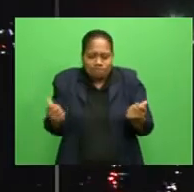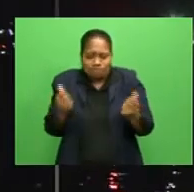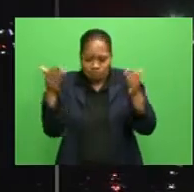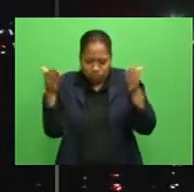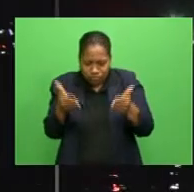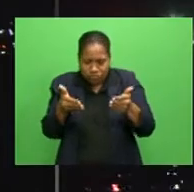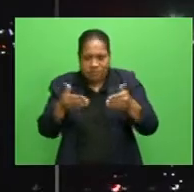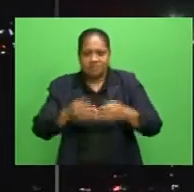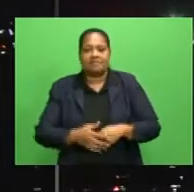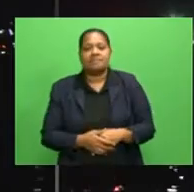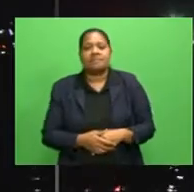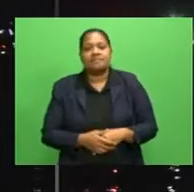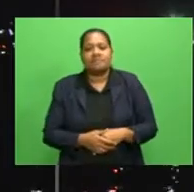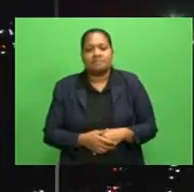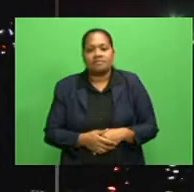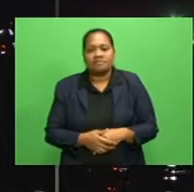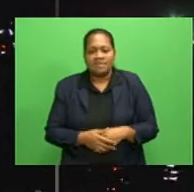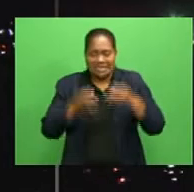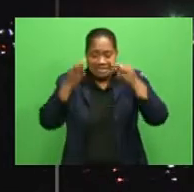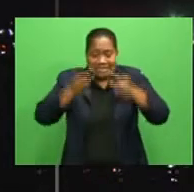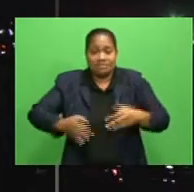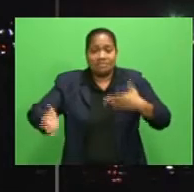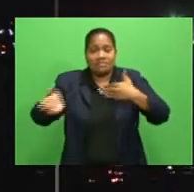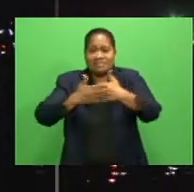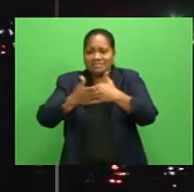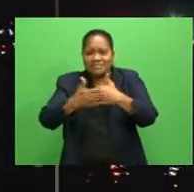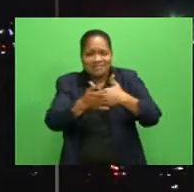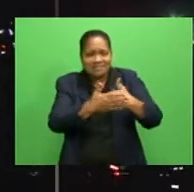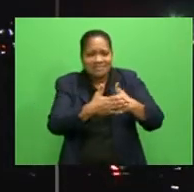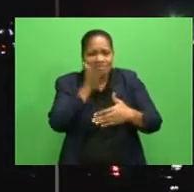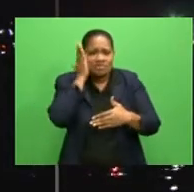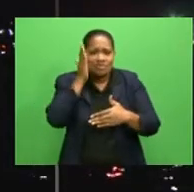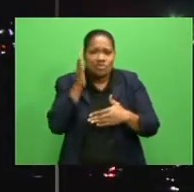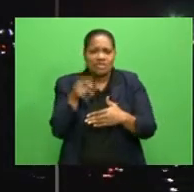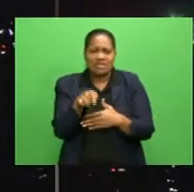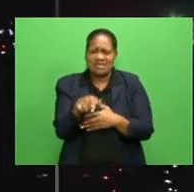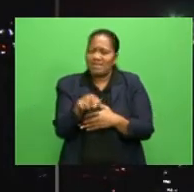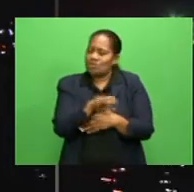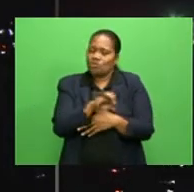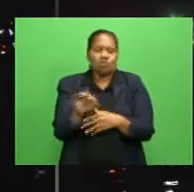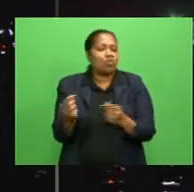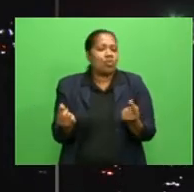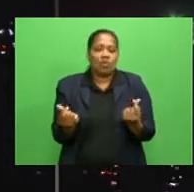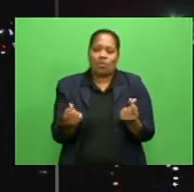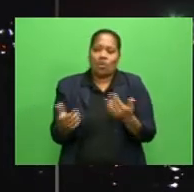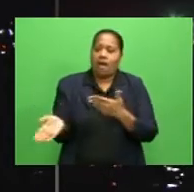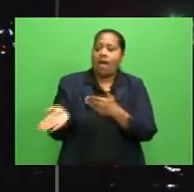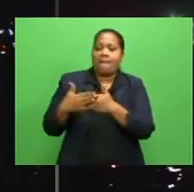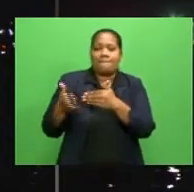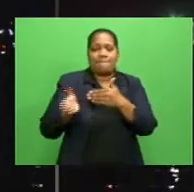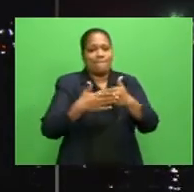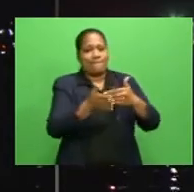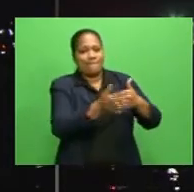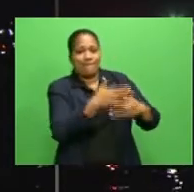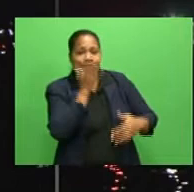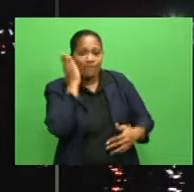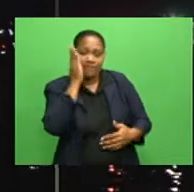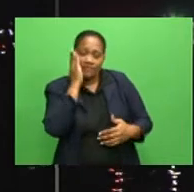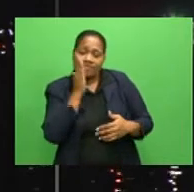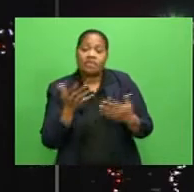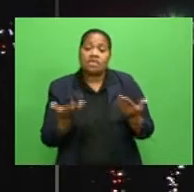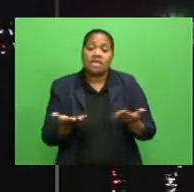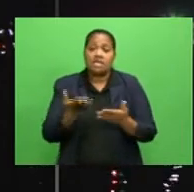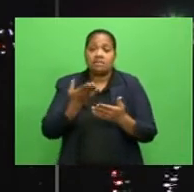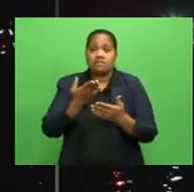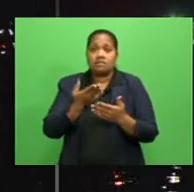The decision to close schools as part of the COVID-19 response was not easy, says Prime Minister Vorengeng Bainimarama. However, he says it